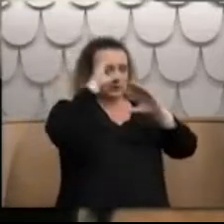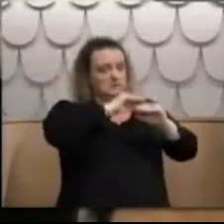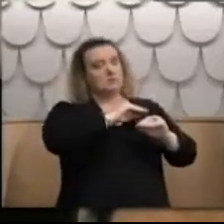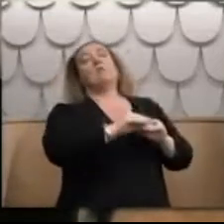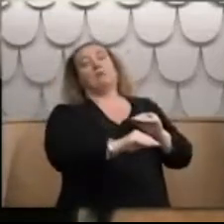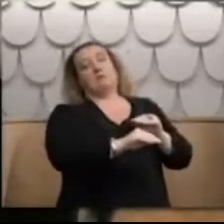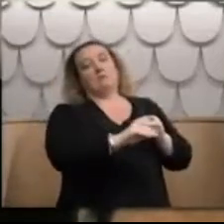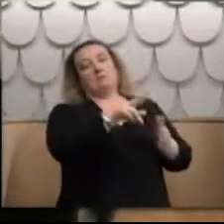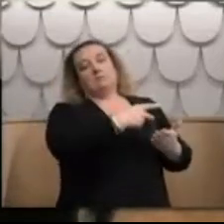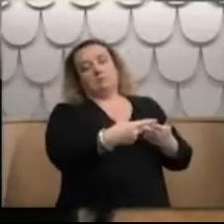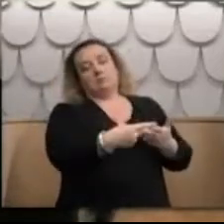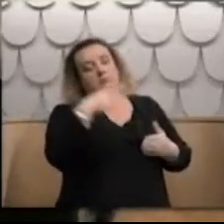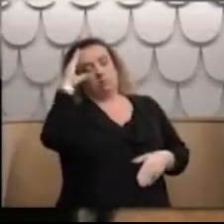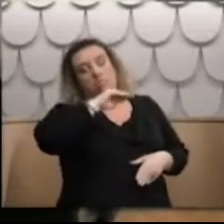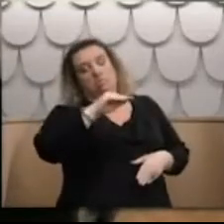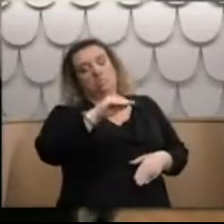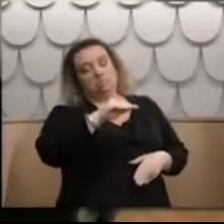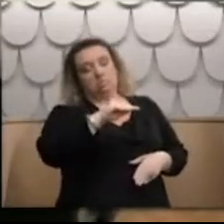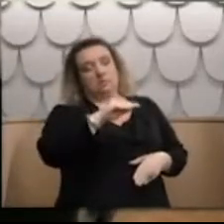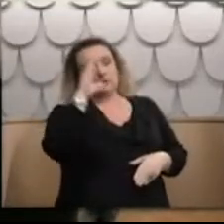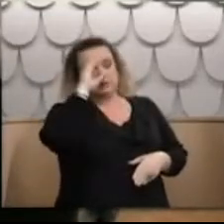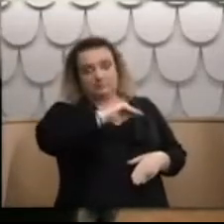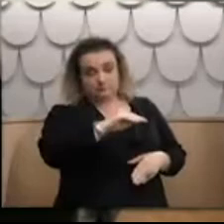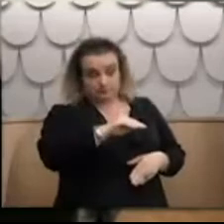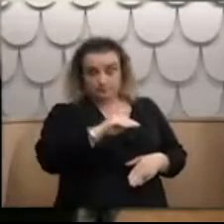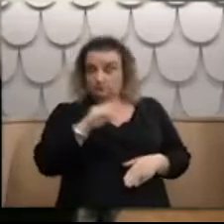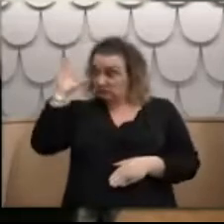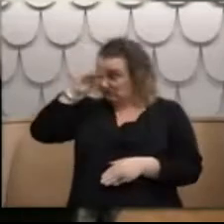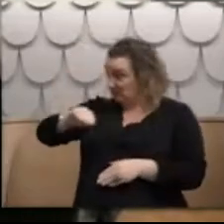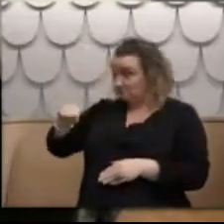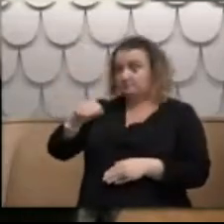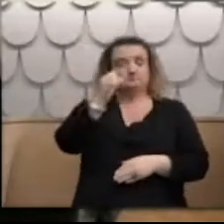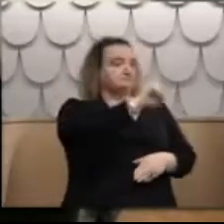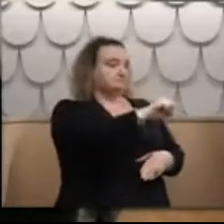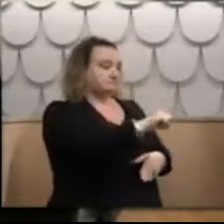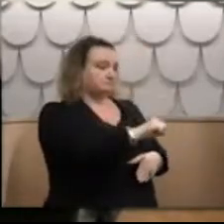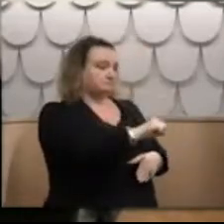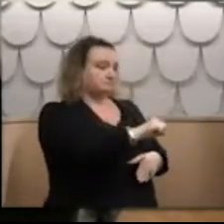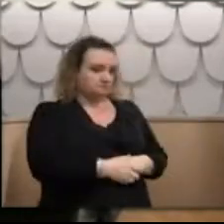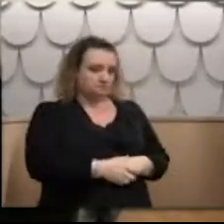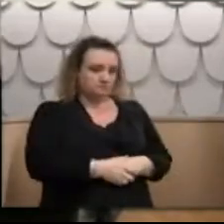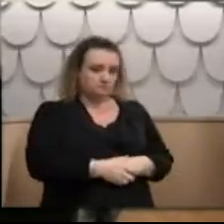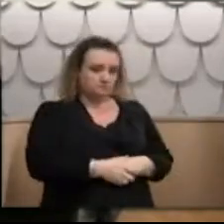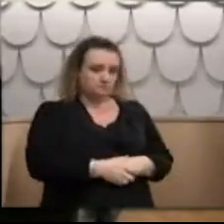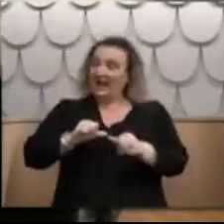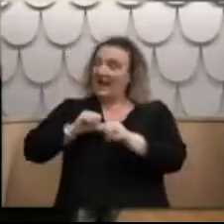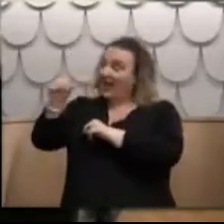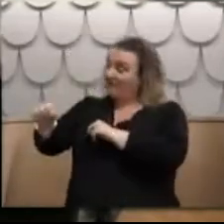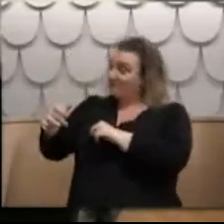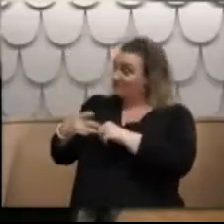was doing. So you were just sleepy? Yeah. How else did it make you feel afterwards?